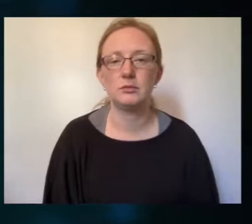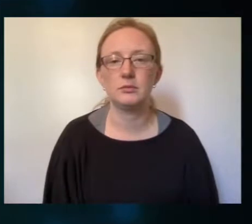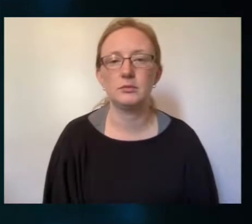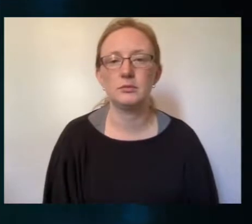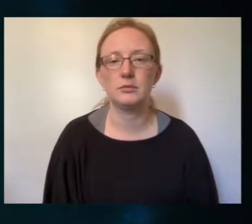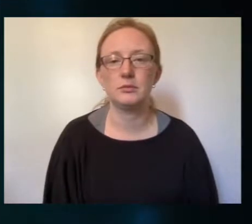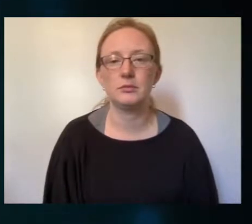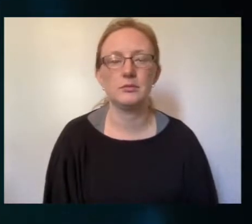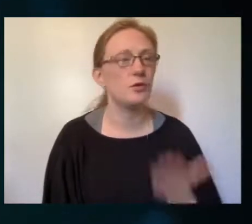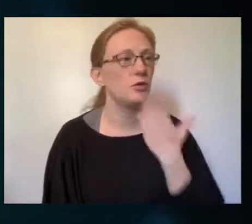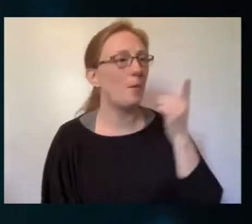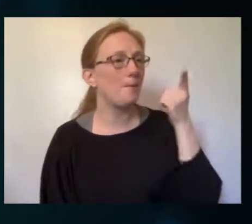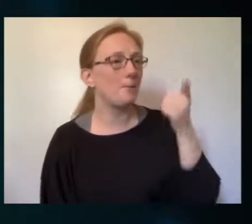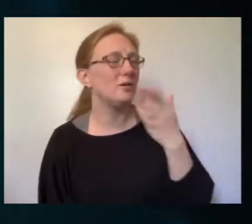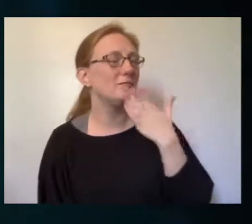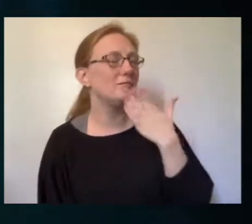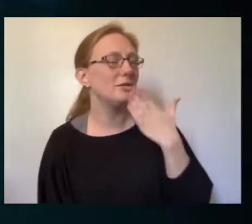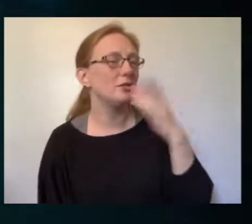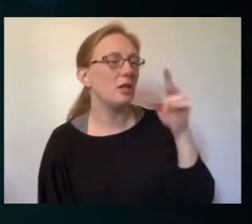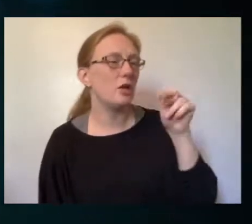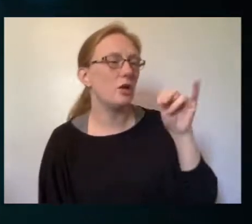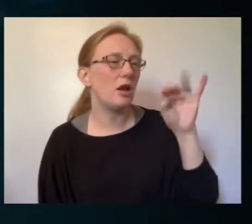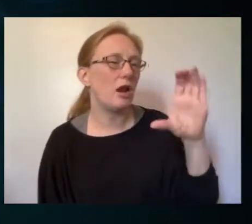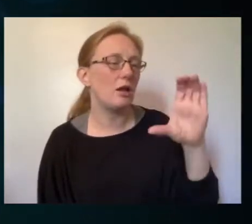No, that's a great point. Thank you, Nick.